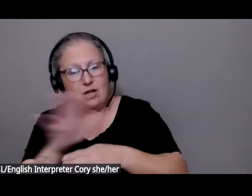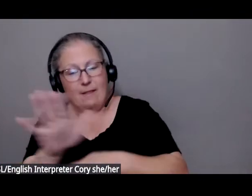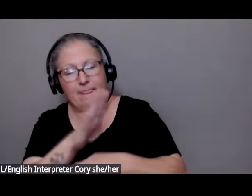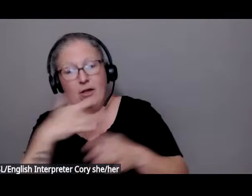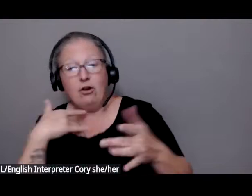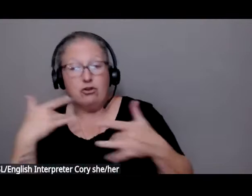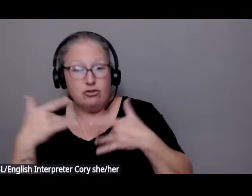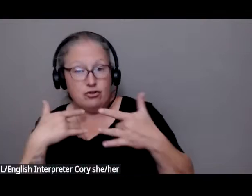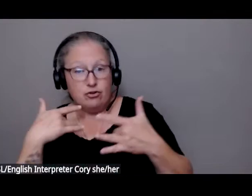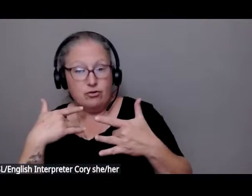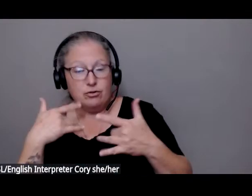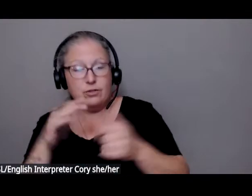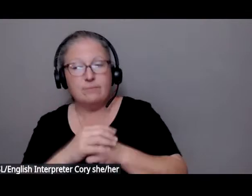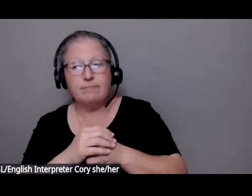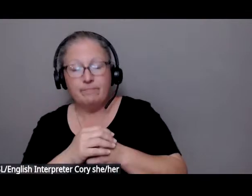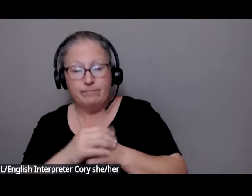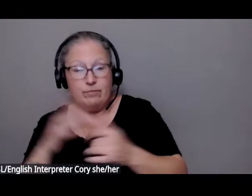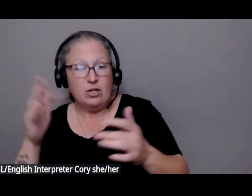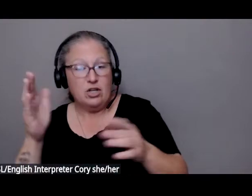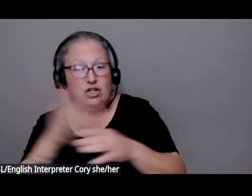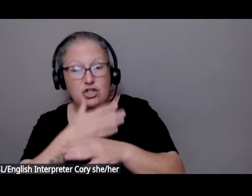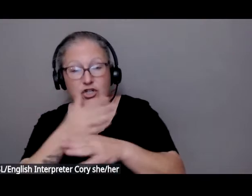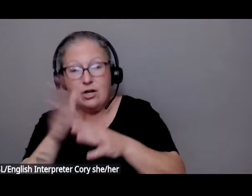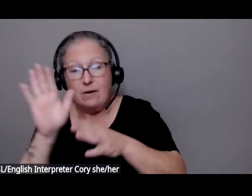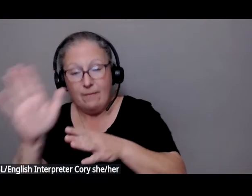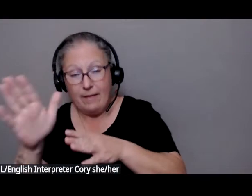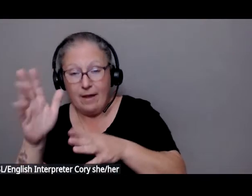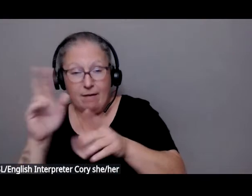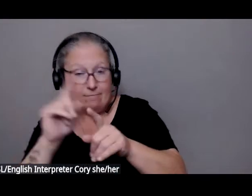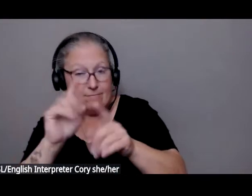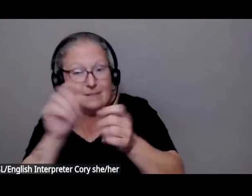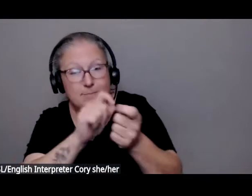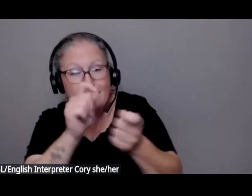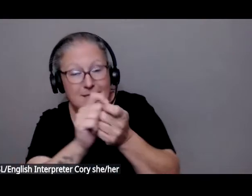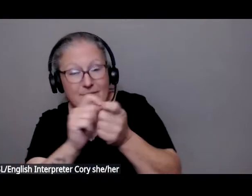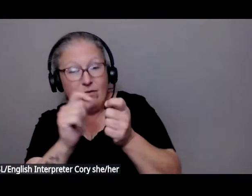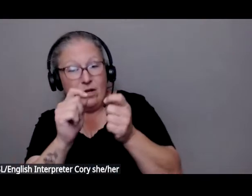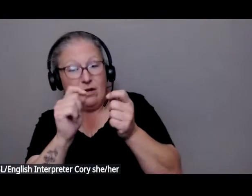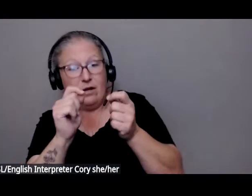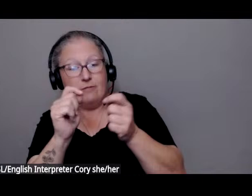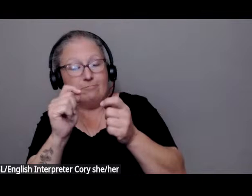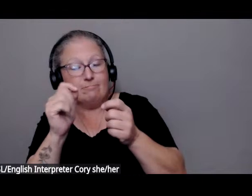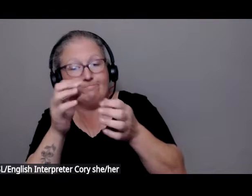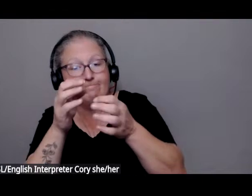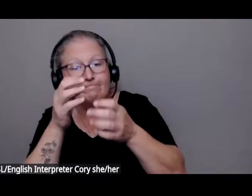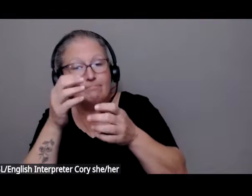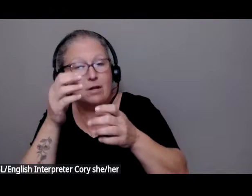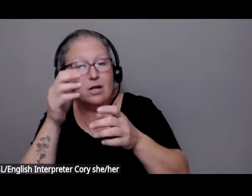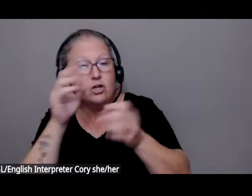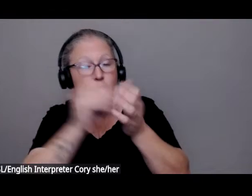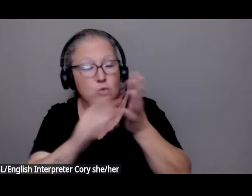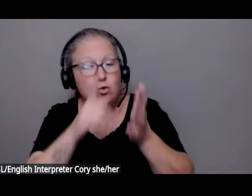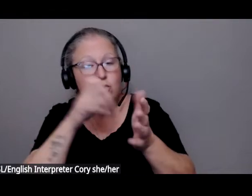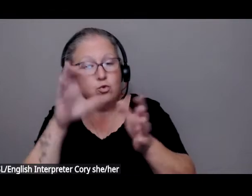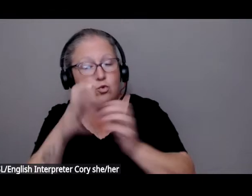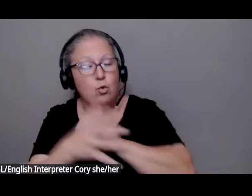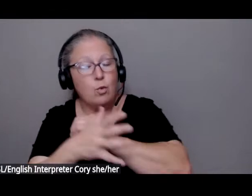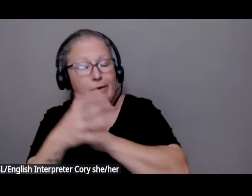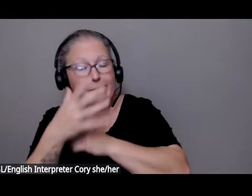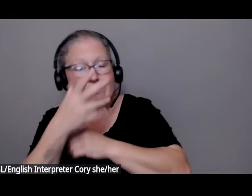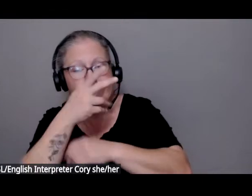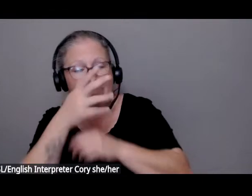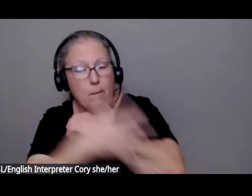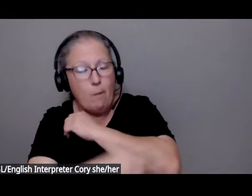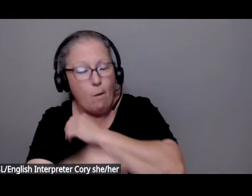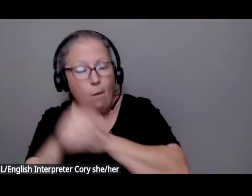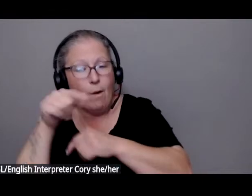concerns, shared narratives about particular students who were doing poorly in the new structure, and we discussed whether